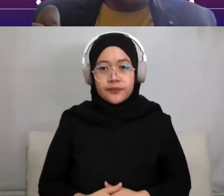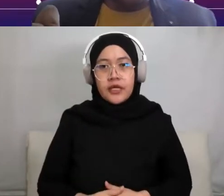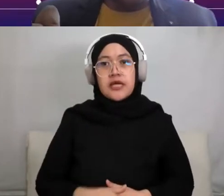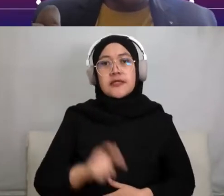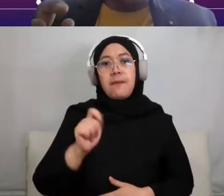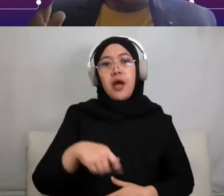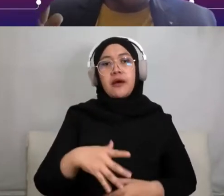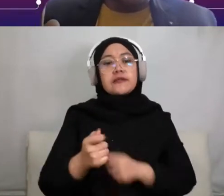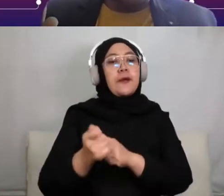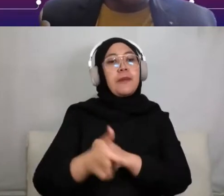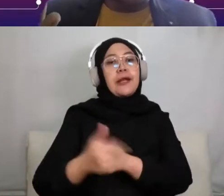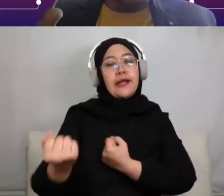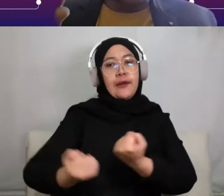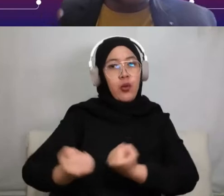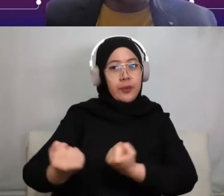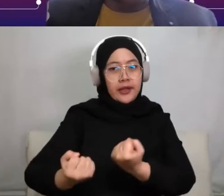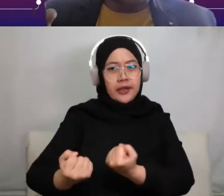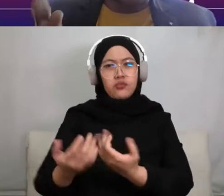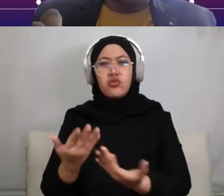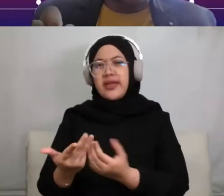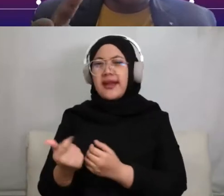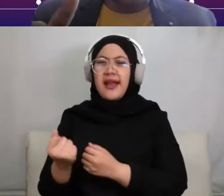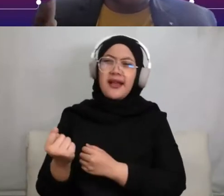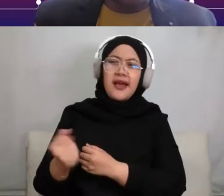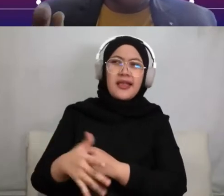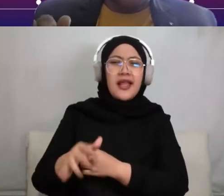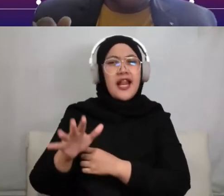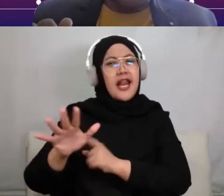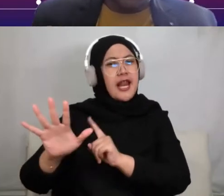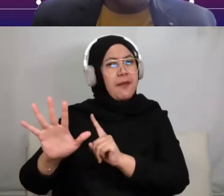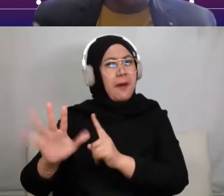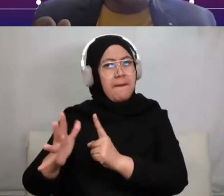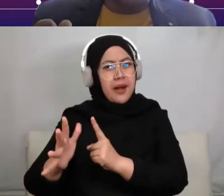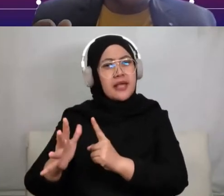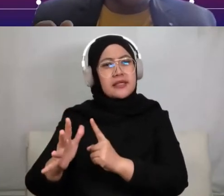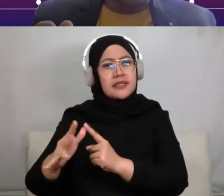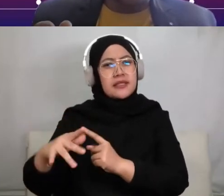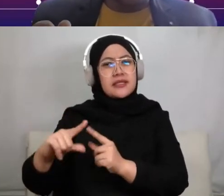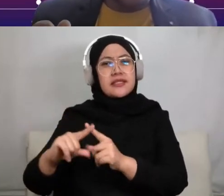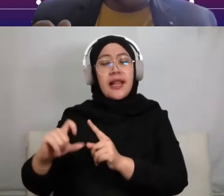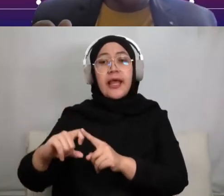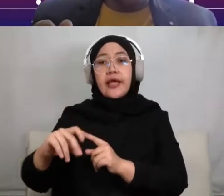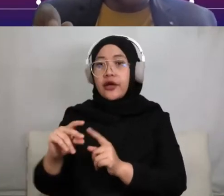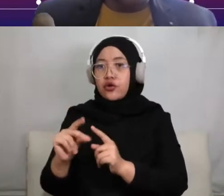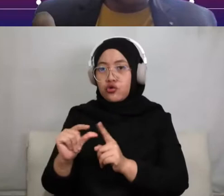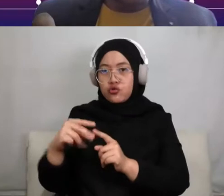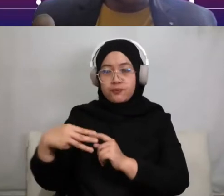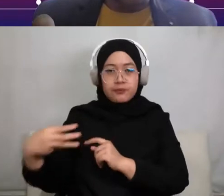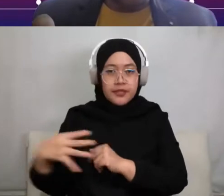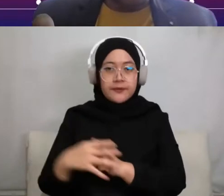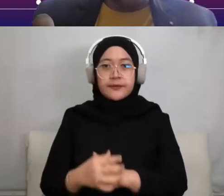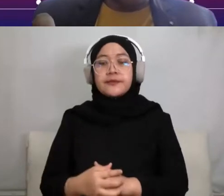15 lakh rupees, which is 5 lakh lesser than the above other example I gave, and which will